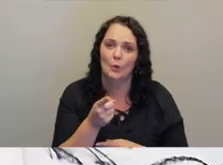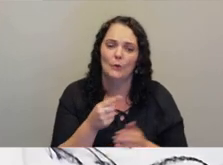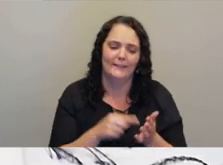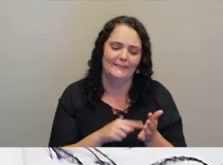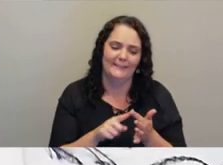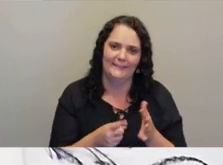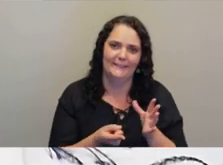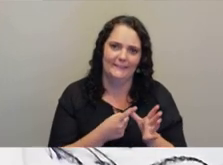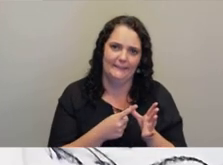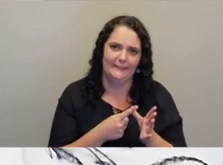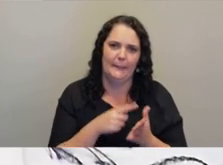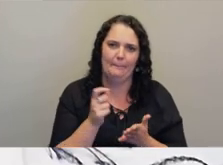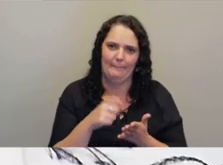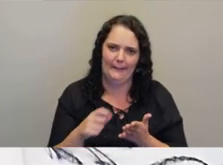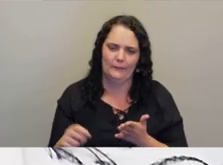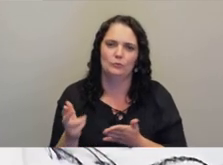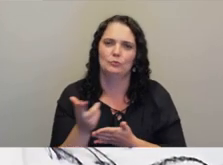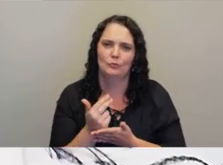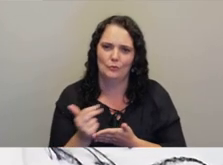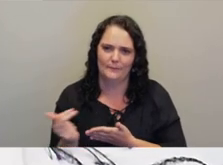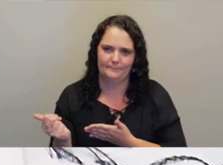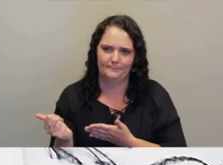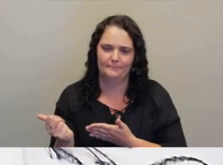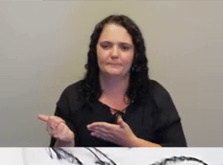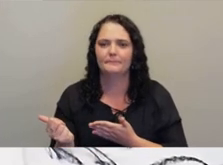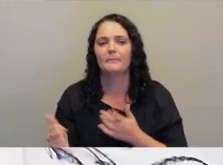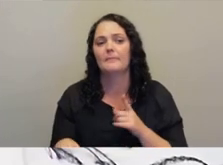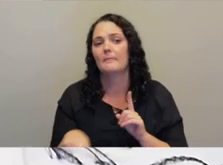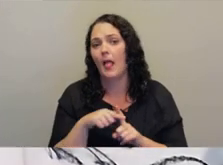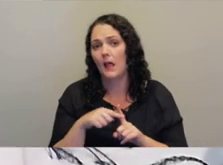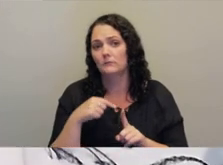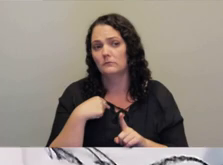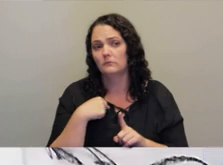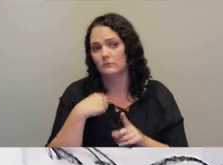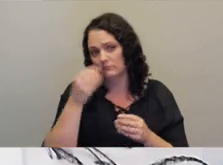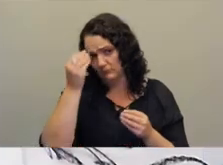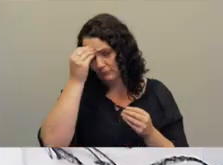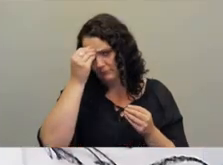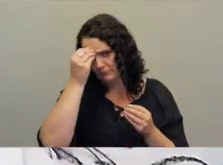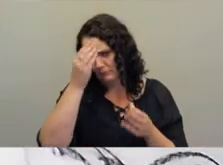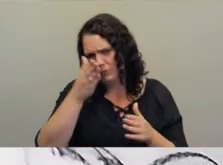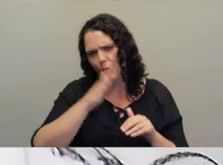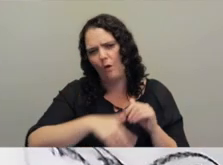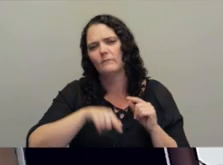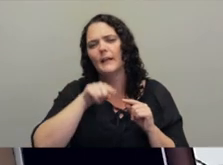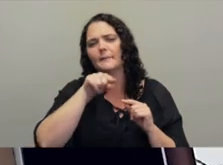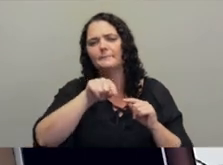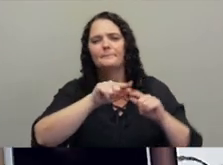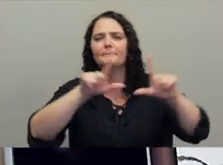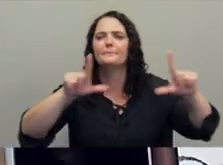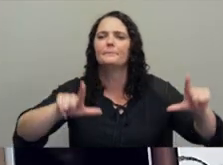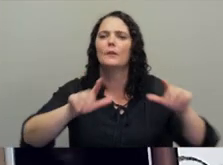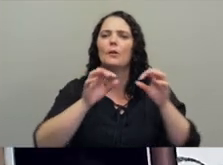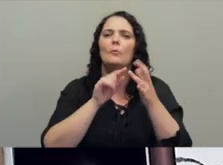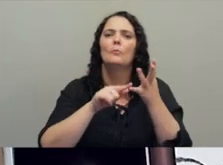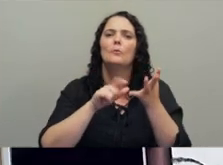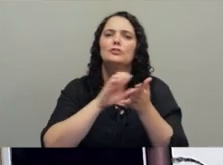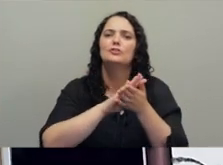drawing we're going to do. But I also want to point out one more thing about the Boucher drawing, and I'll move it down here. The Boucher